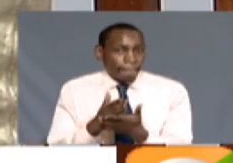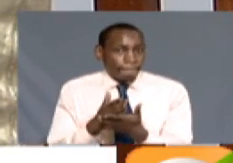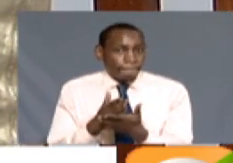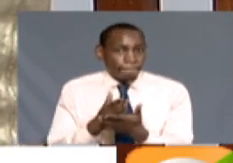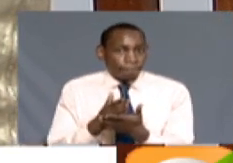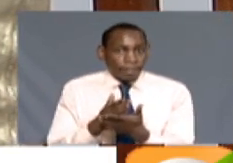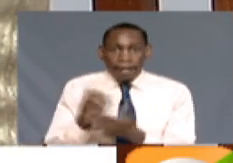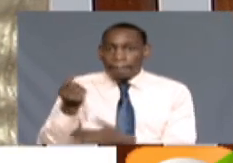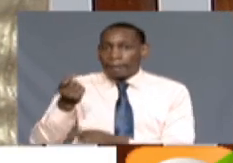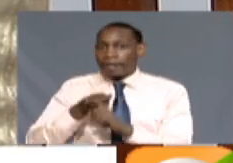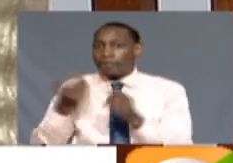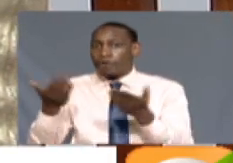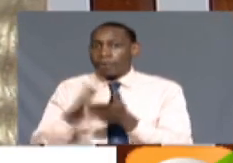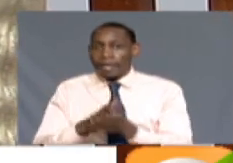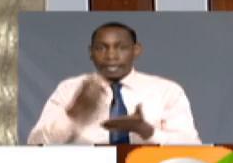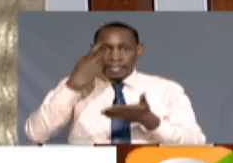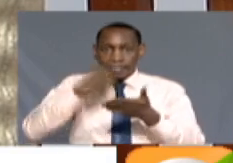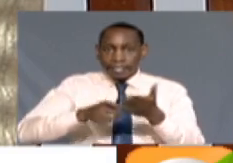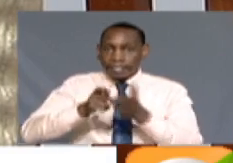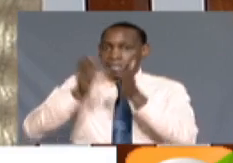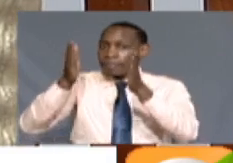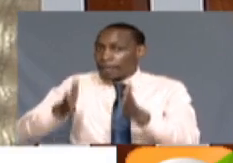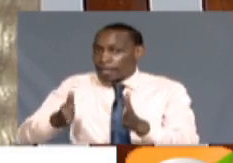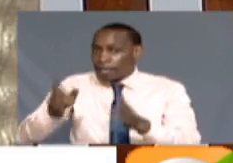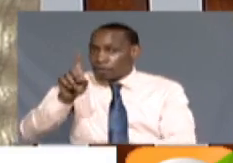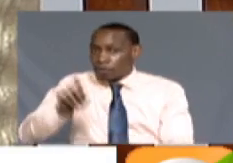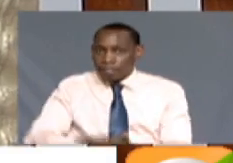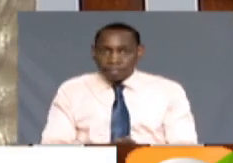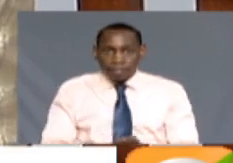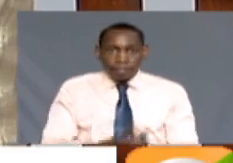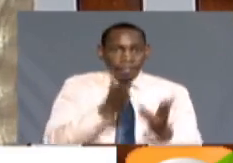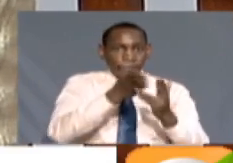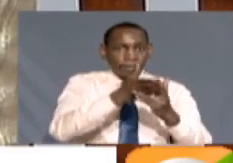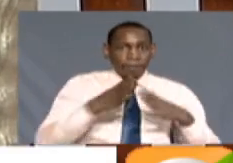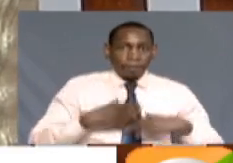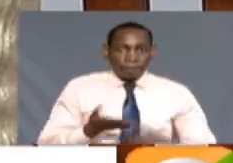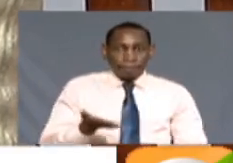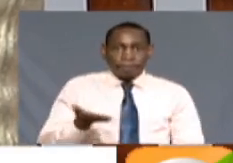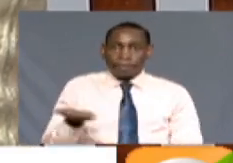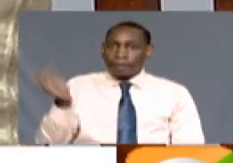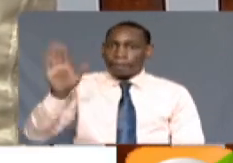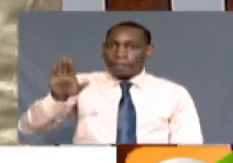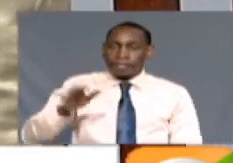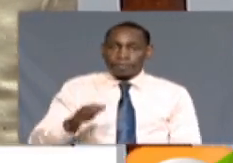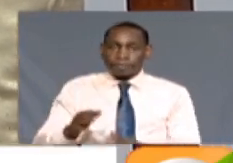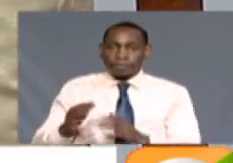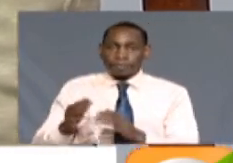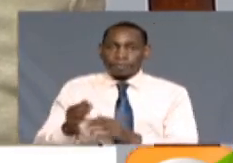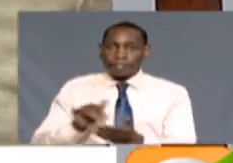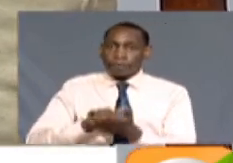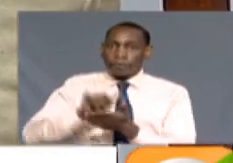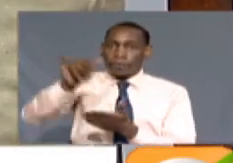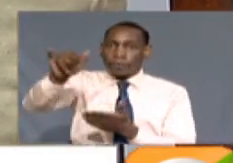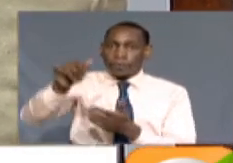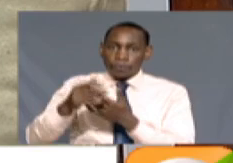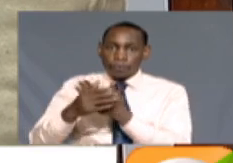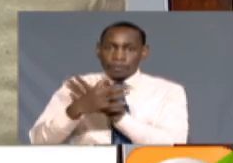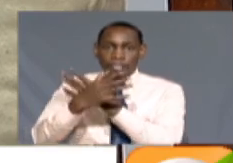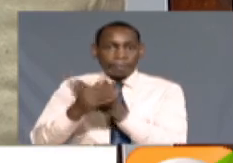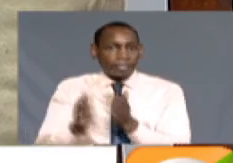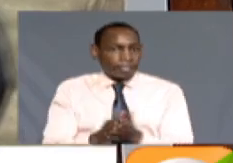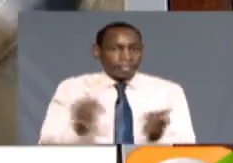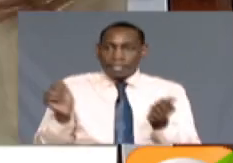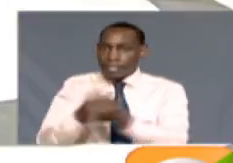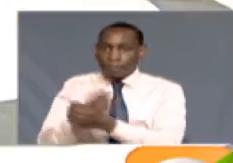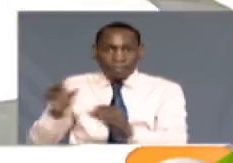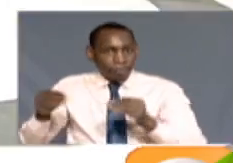Where will that money come from? From taxpayers? These guys packed and went back to Germany. Huh? They couldn't stand it?